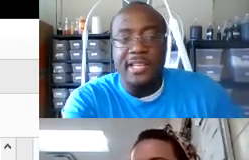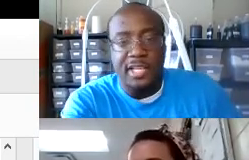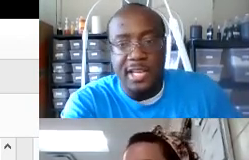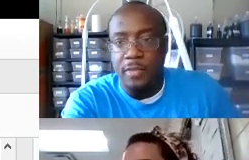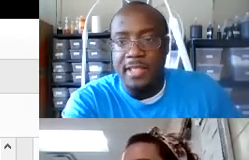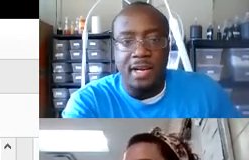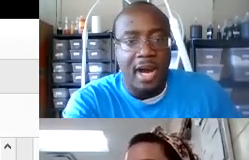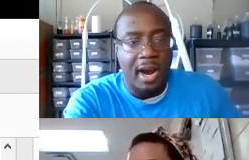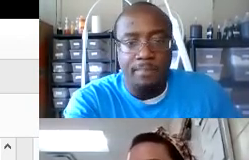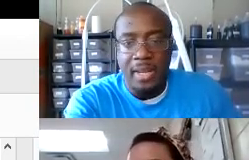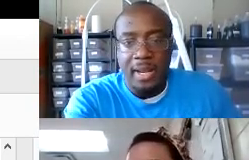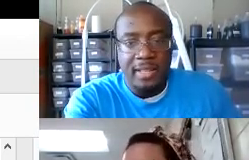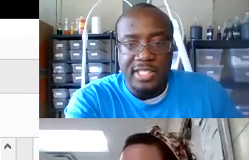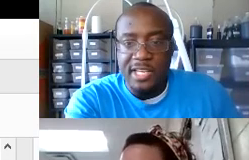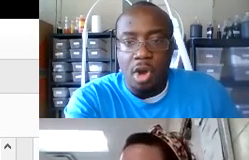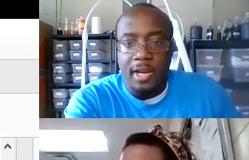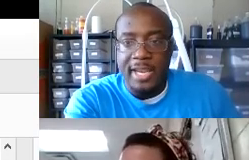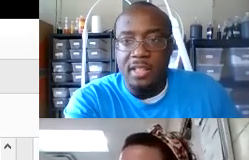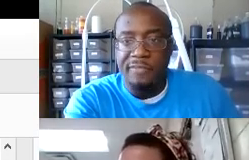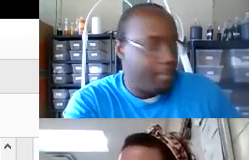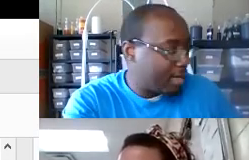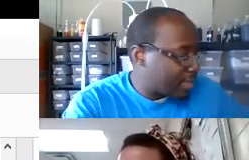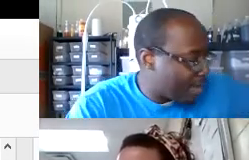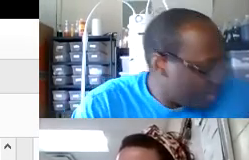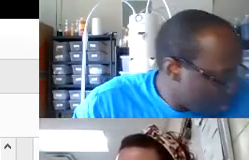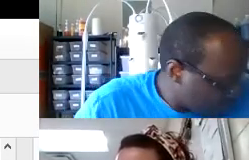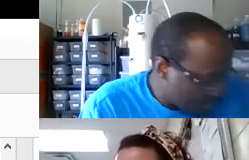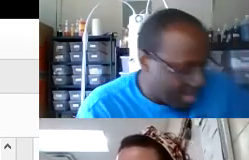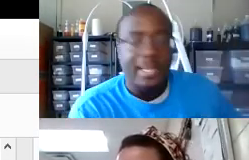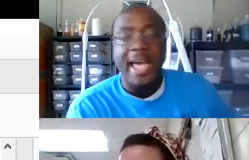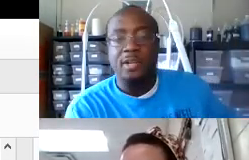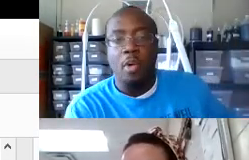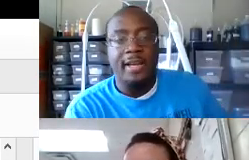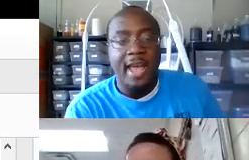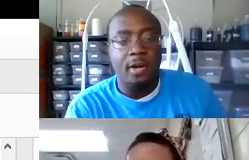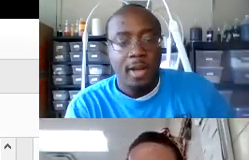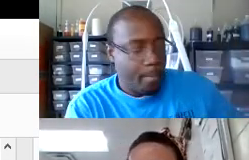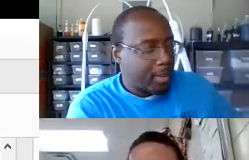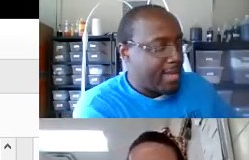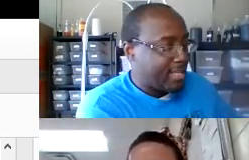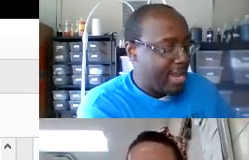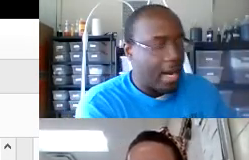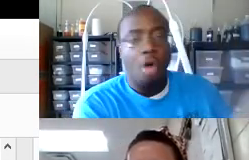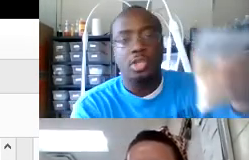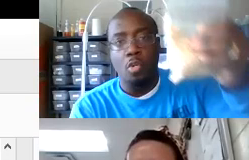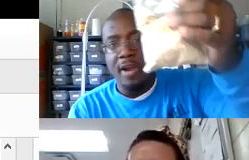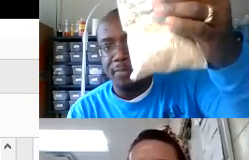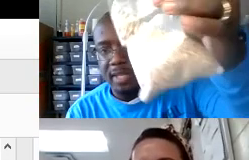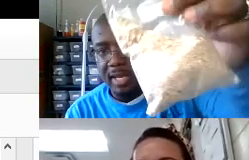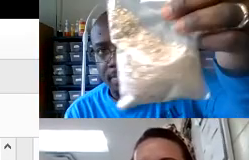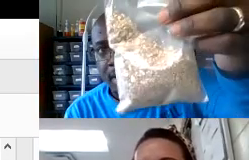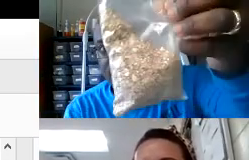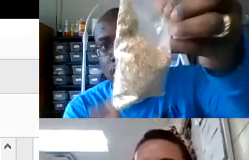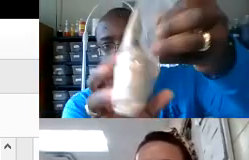With the germination kit, you get the seed starter kit, the vermiculite. The vermiculite is what kind of plays in also